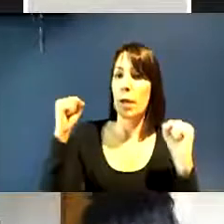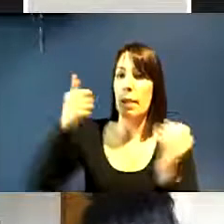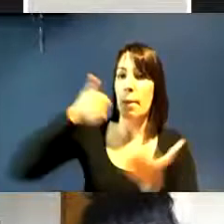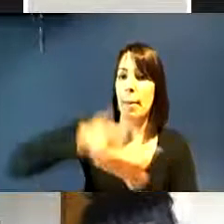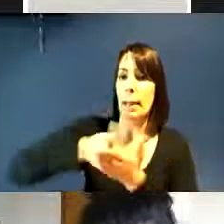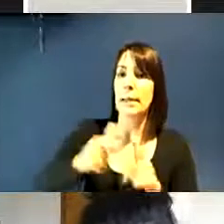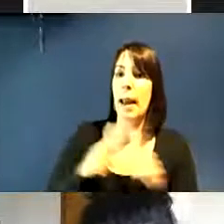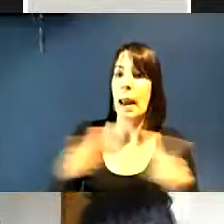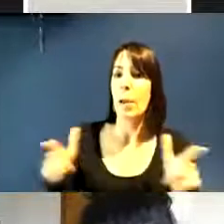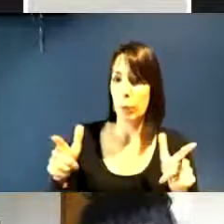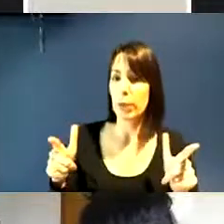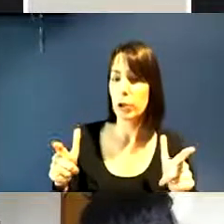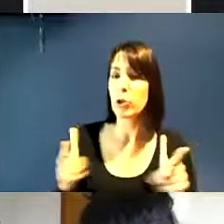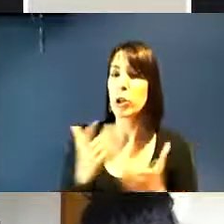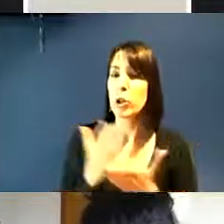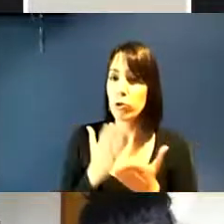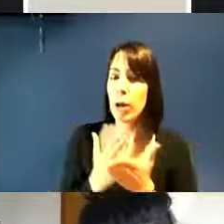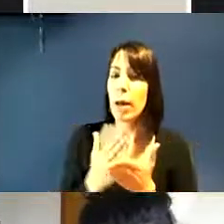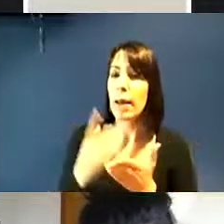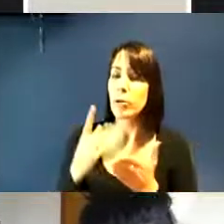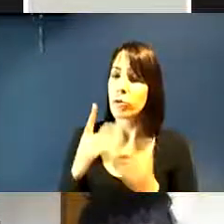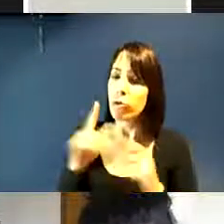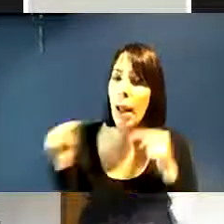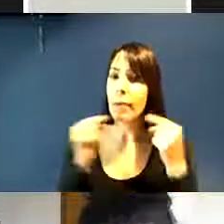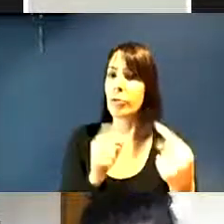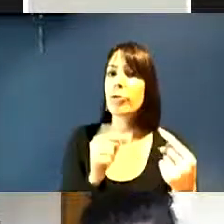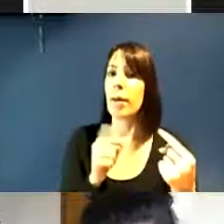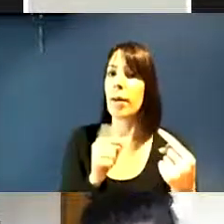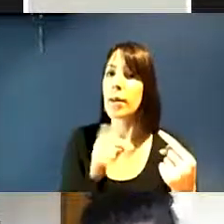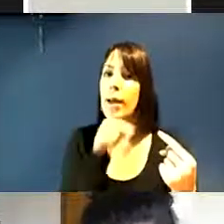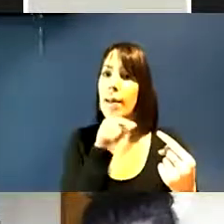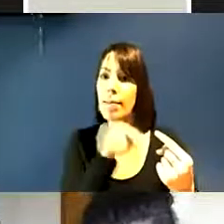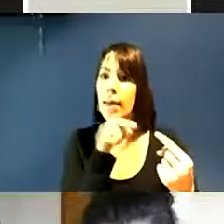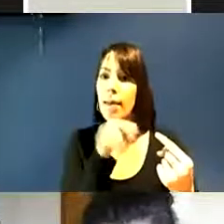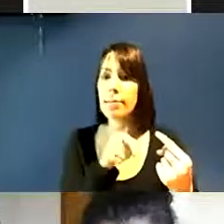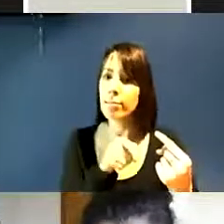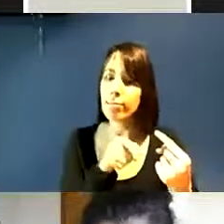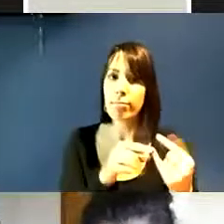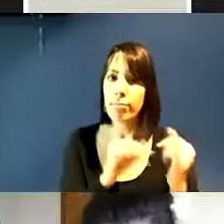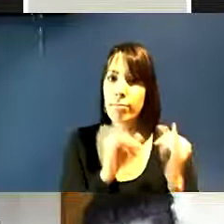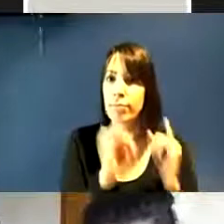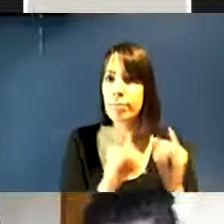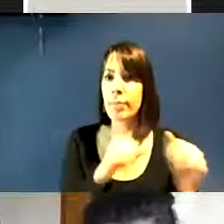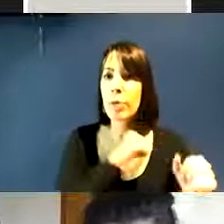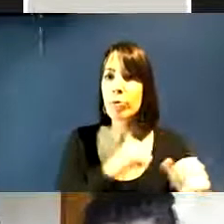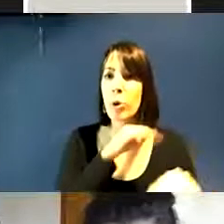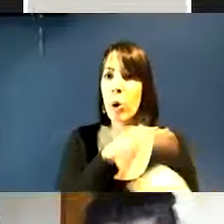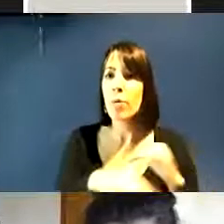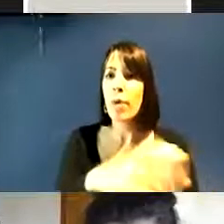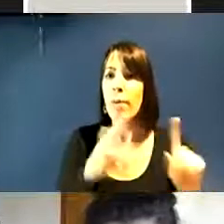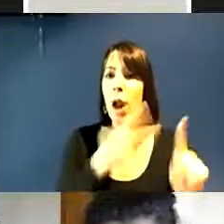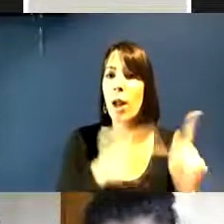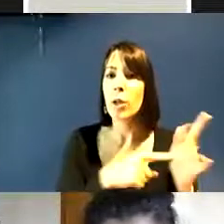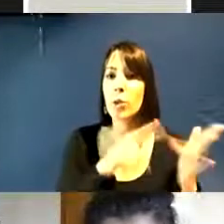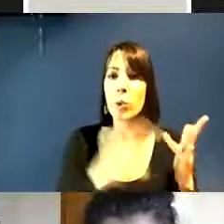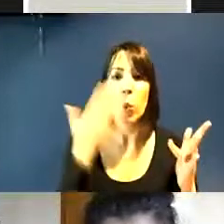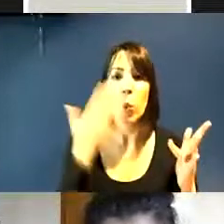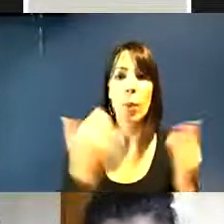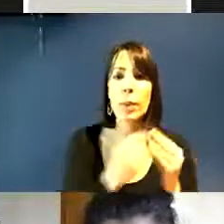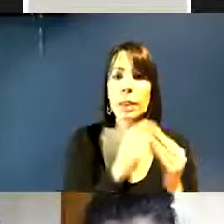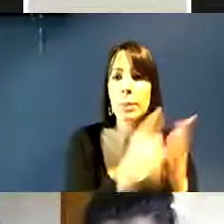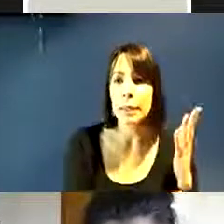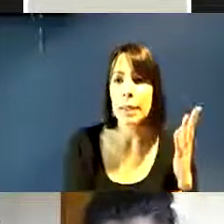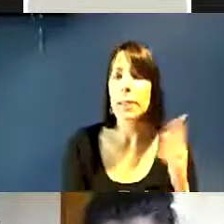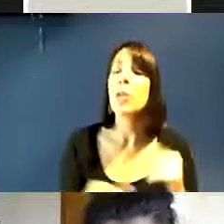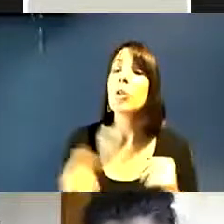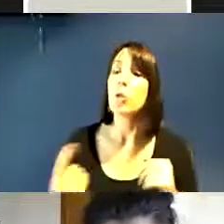and challenges the condoning of violence against women with disabilities. So this International Women's Day, I choose